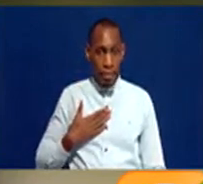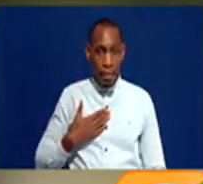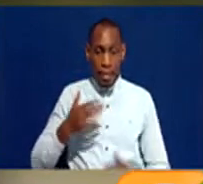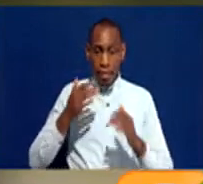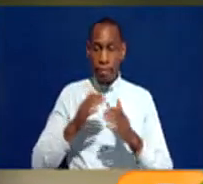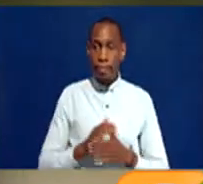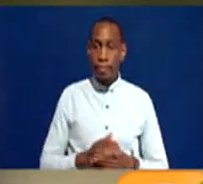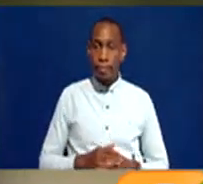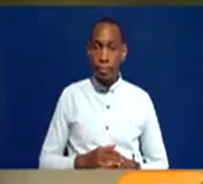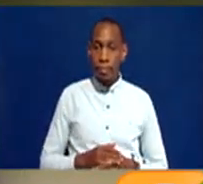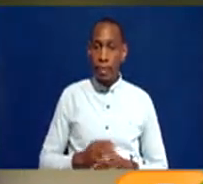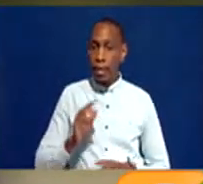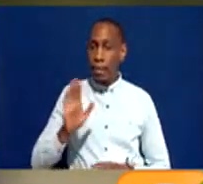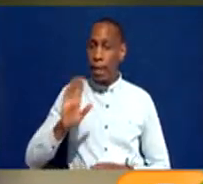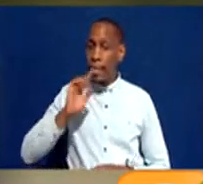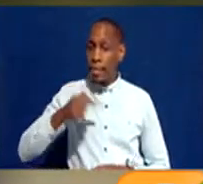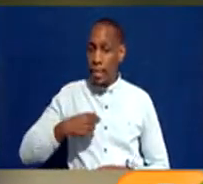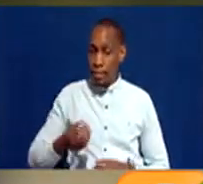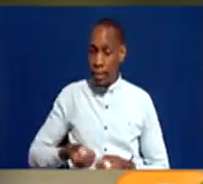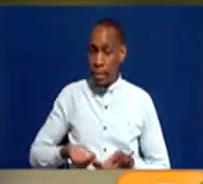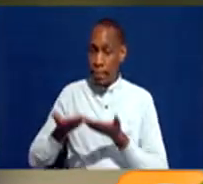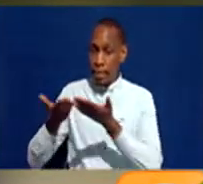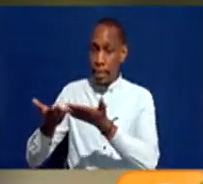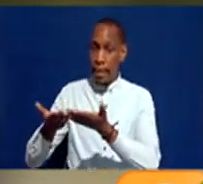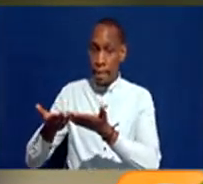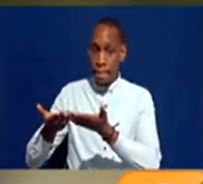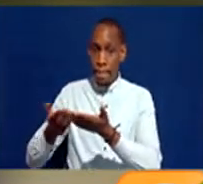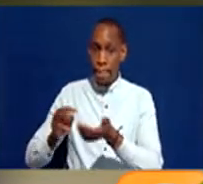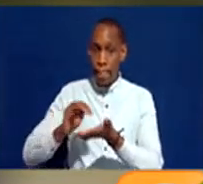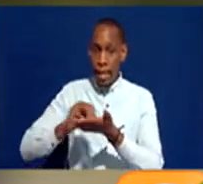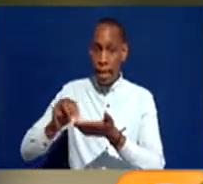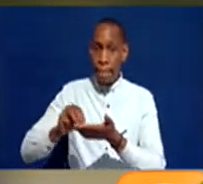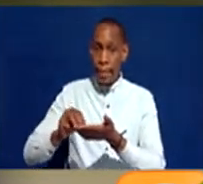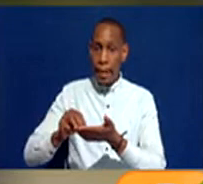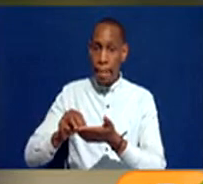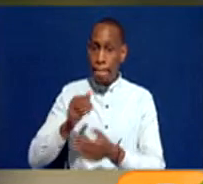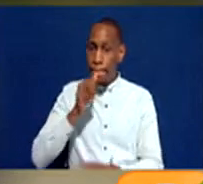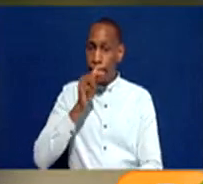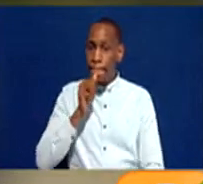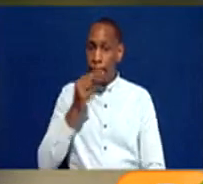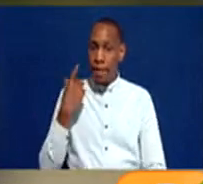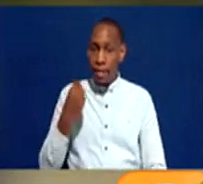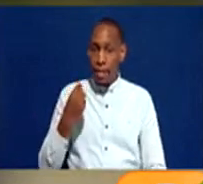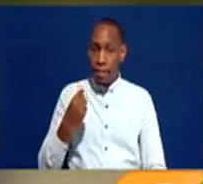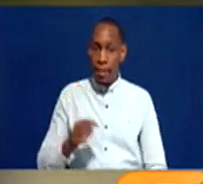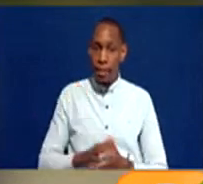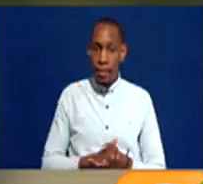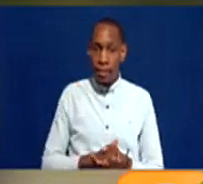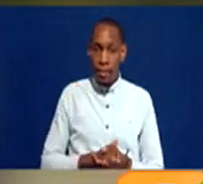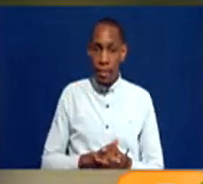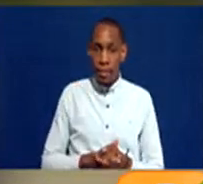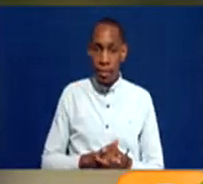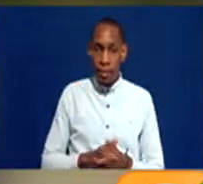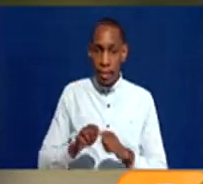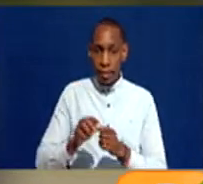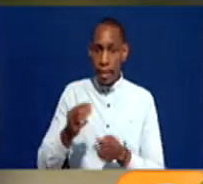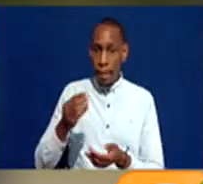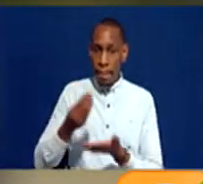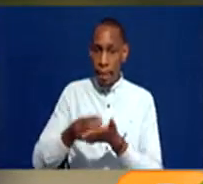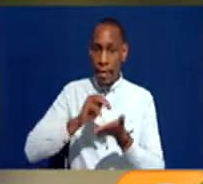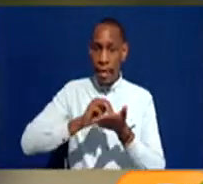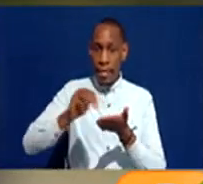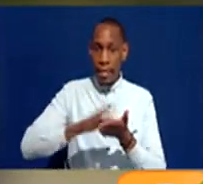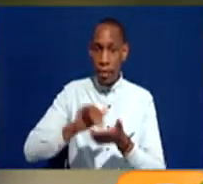to told me to give my M-Pesa pin, of which he sent money to